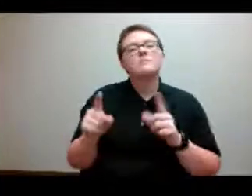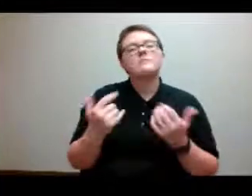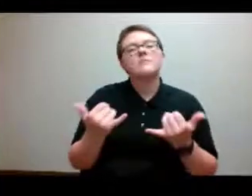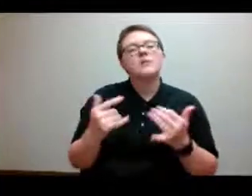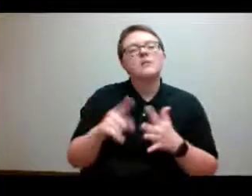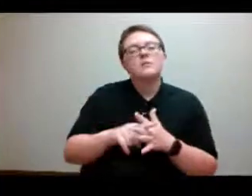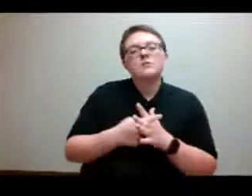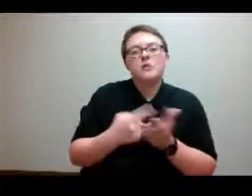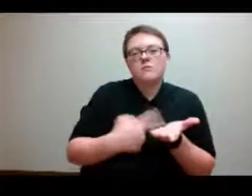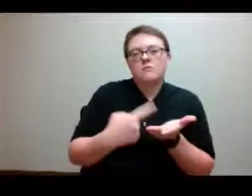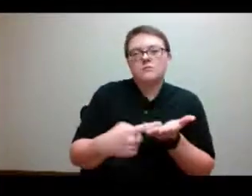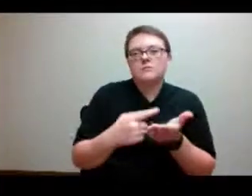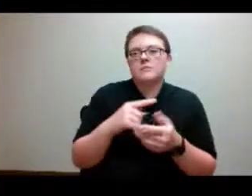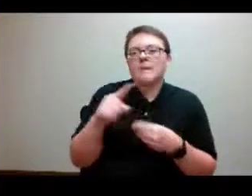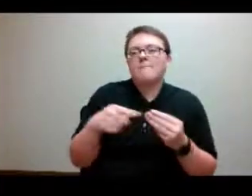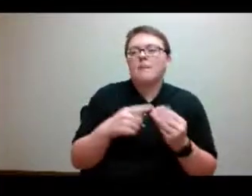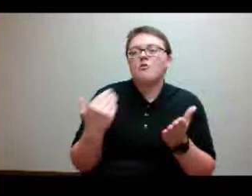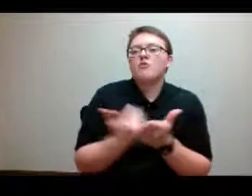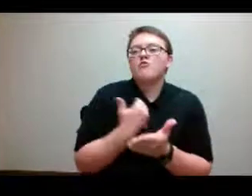and staff.